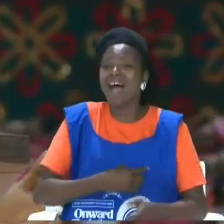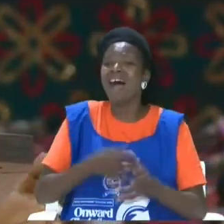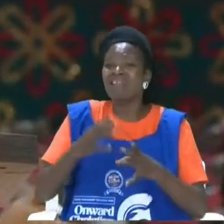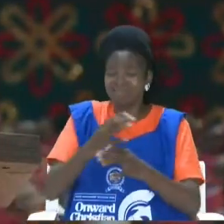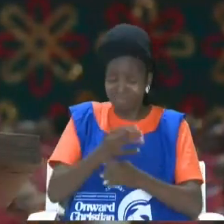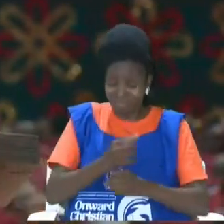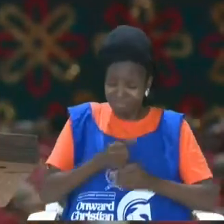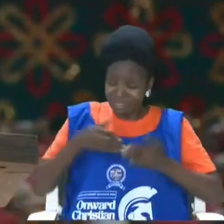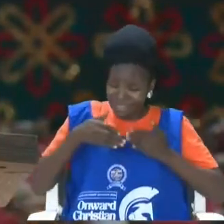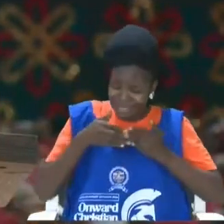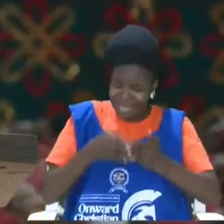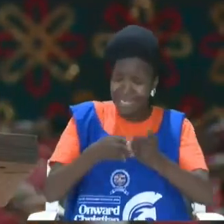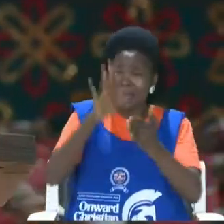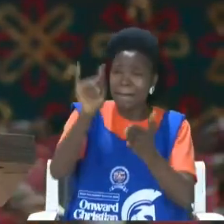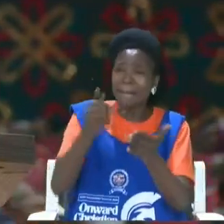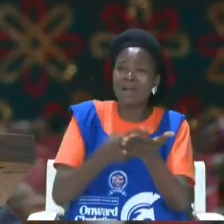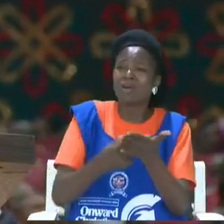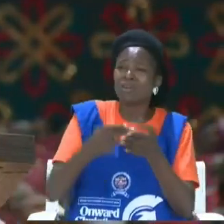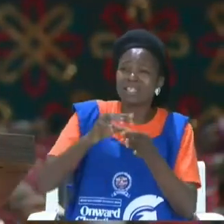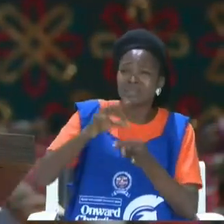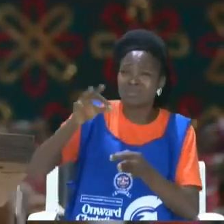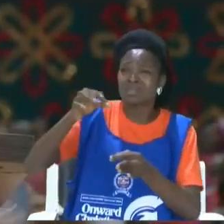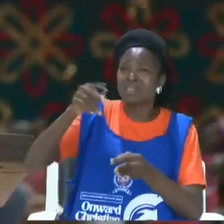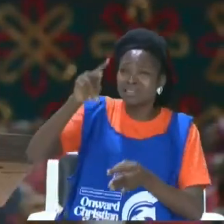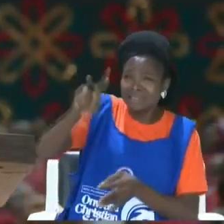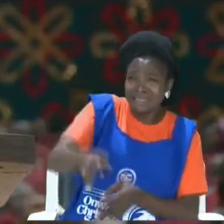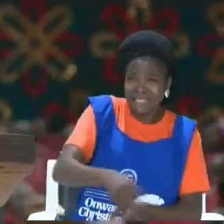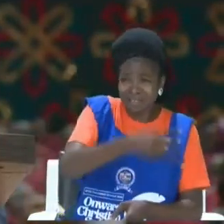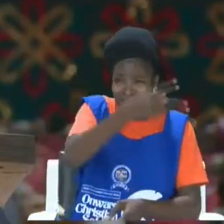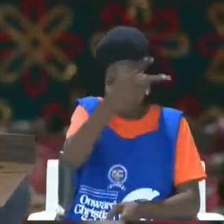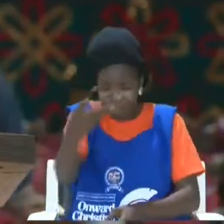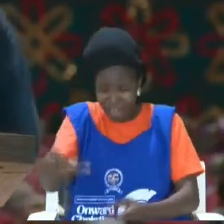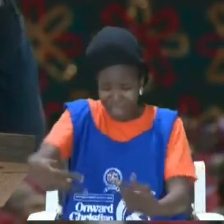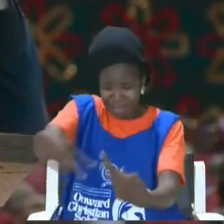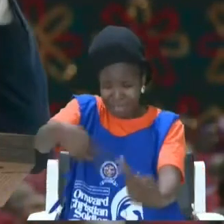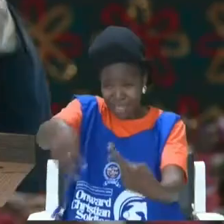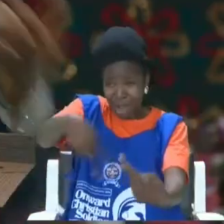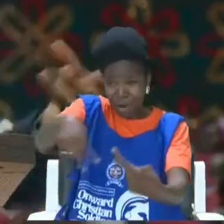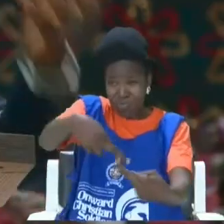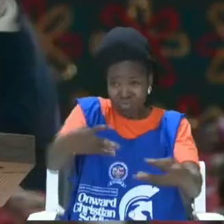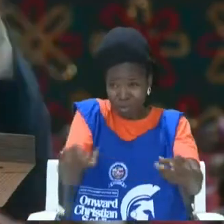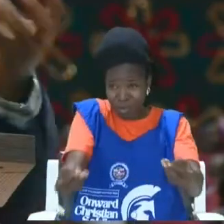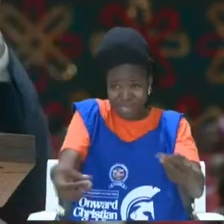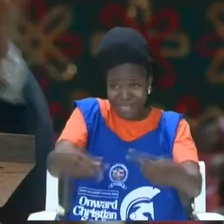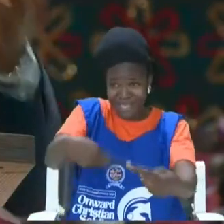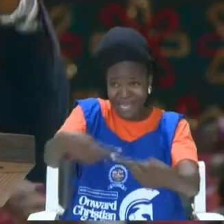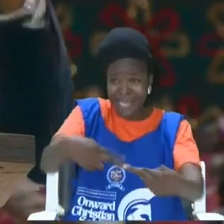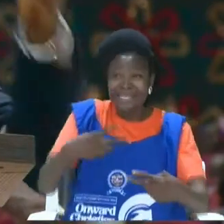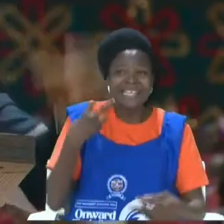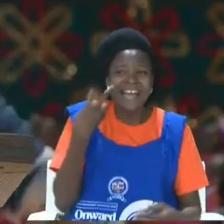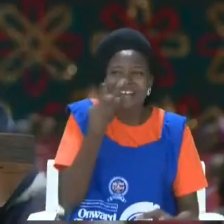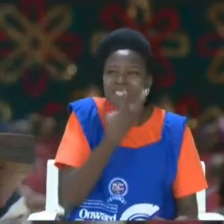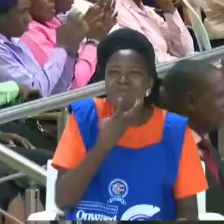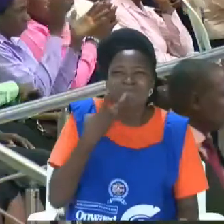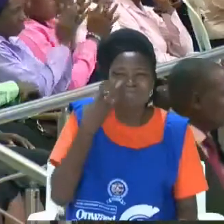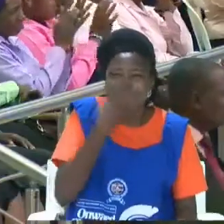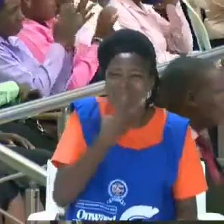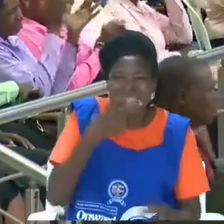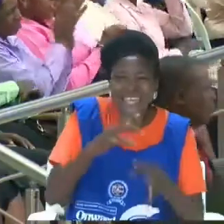Spirit. They fell on the mud. They were rolling and they were speaking in tongues.